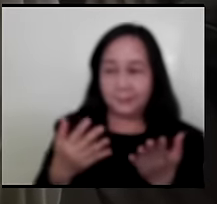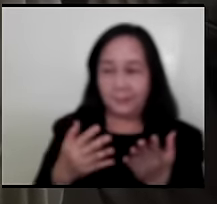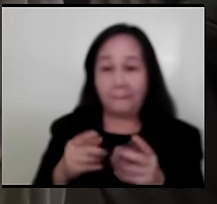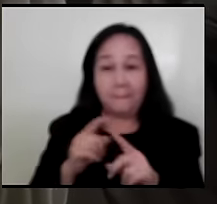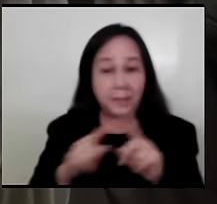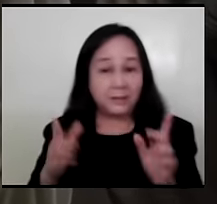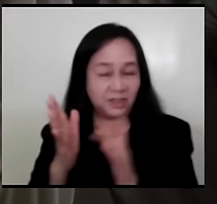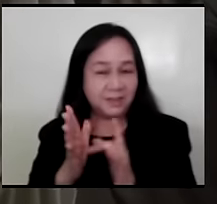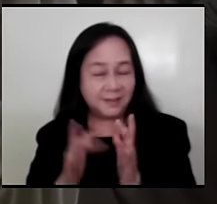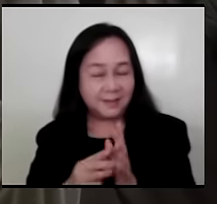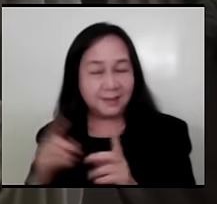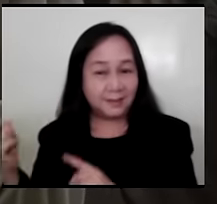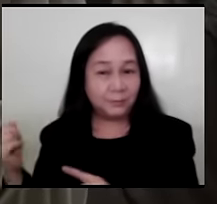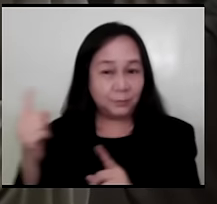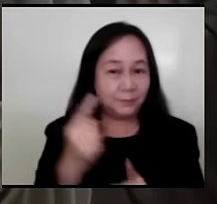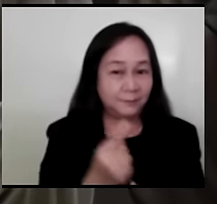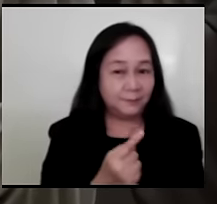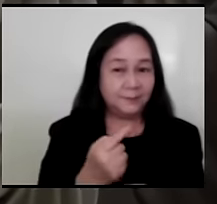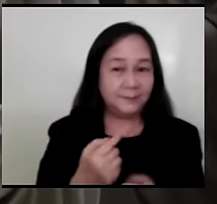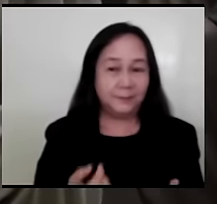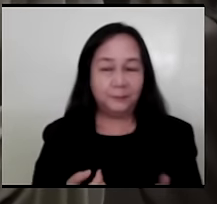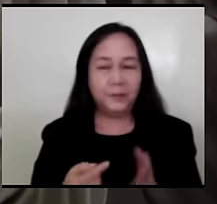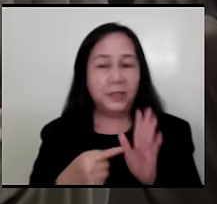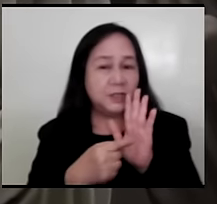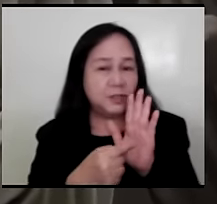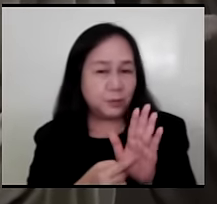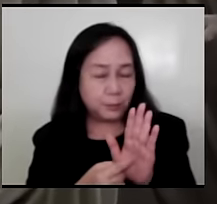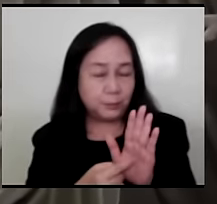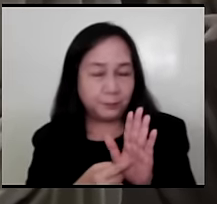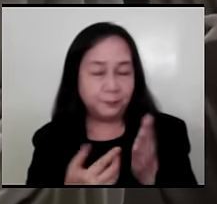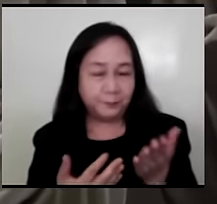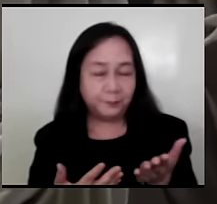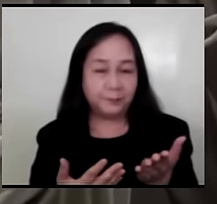them. He showed them